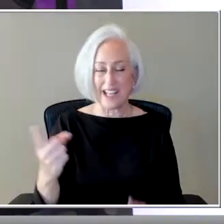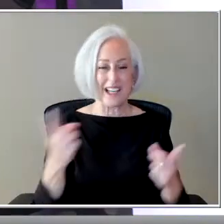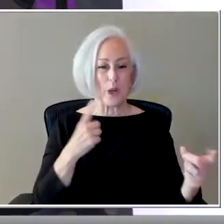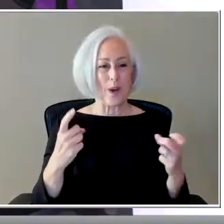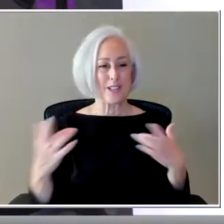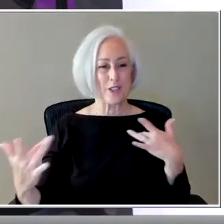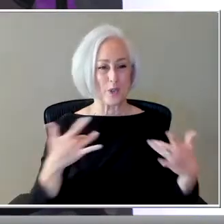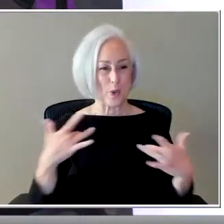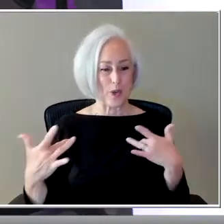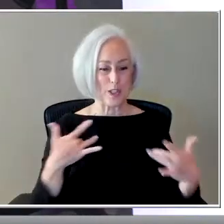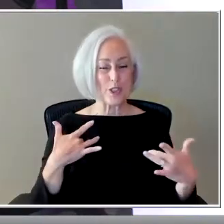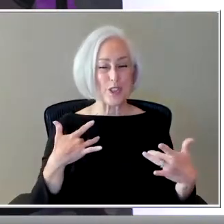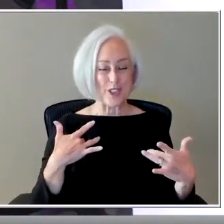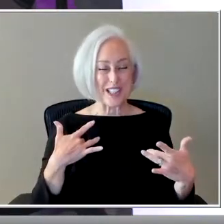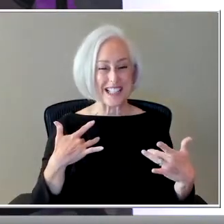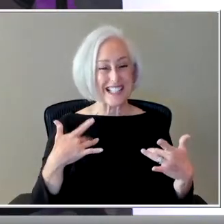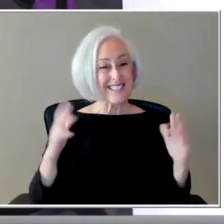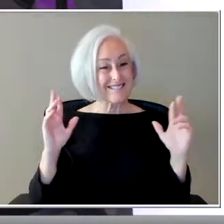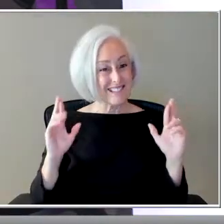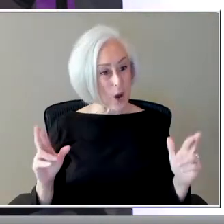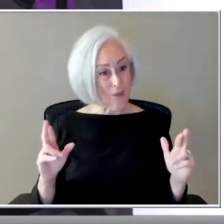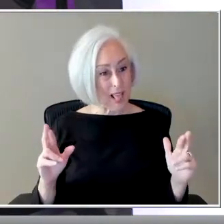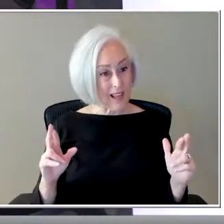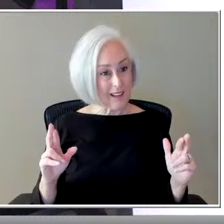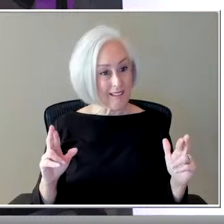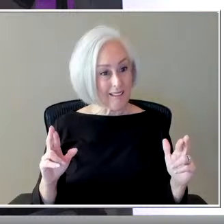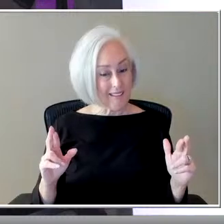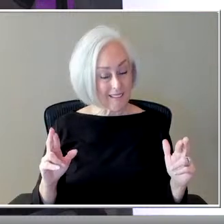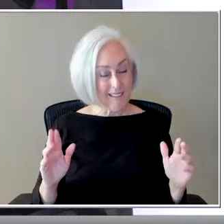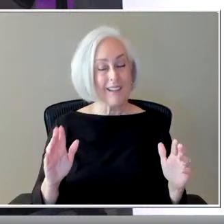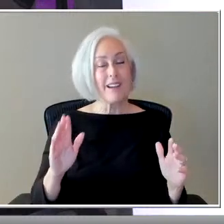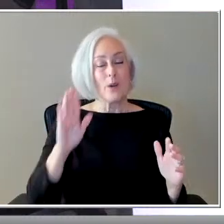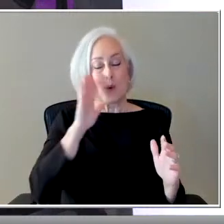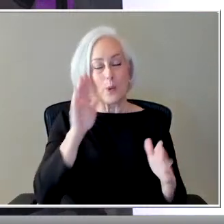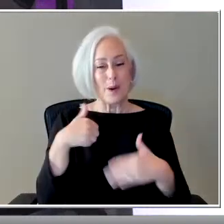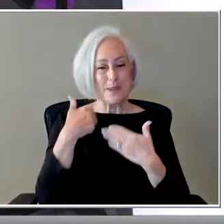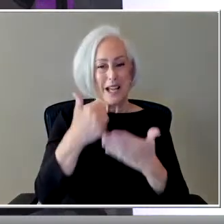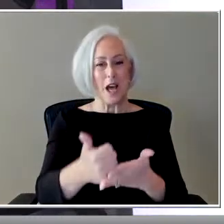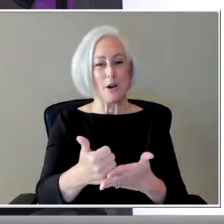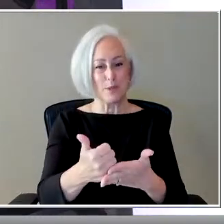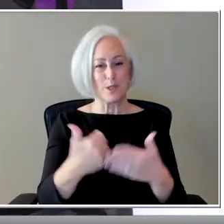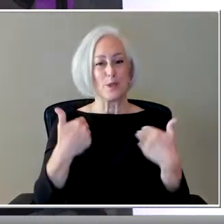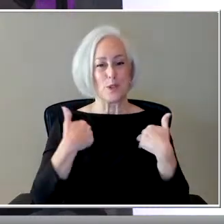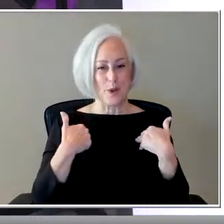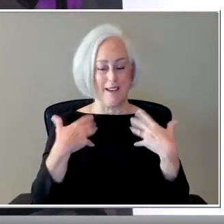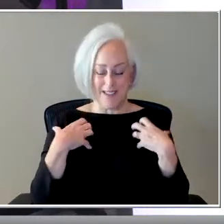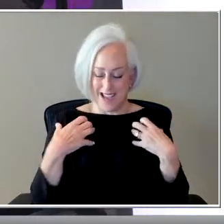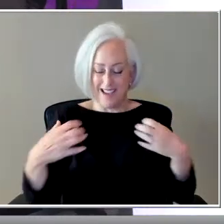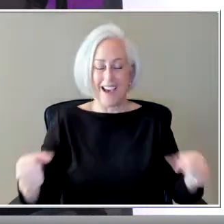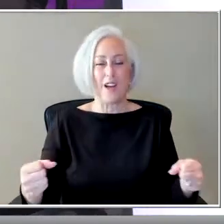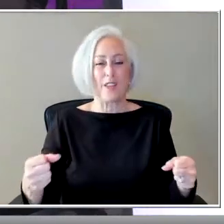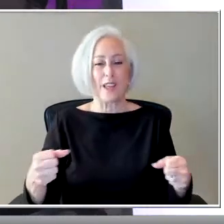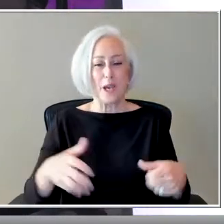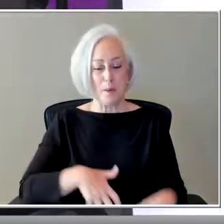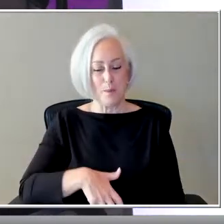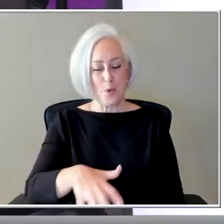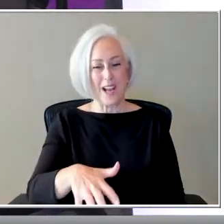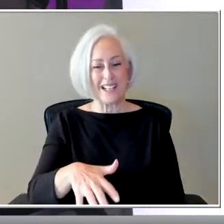concerns. And hopefully we'll be able to help you to have a healthy pregnancy outcome as well. Dr.